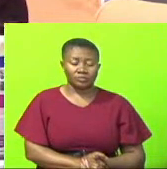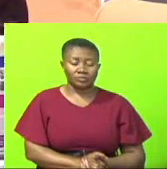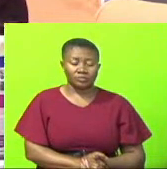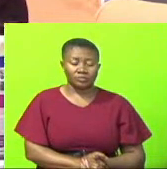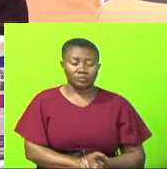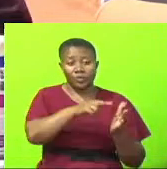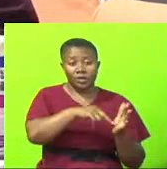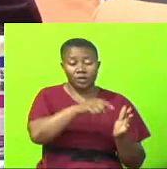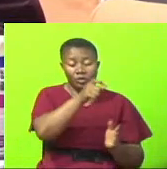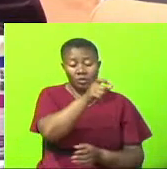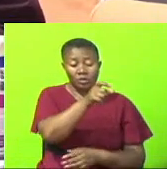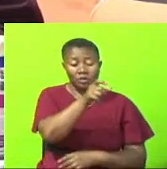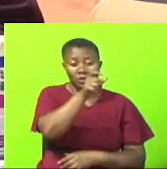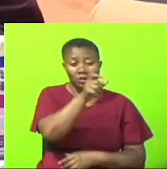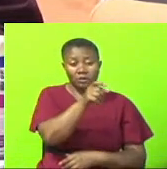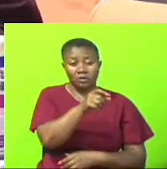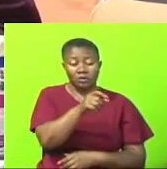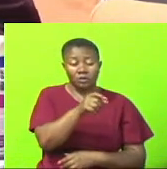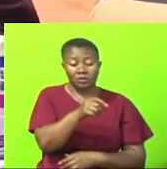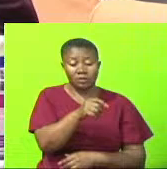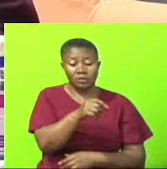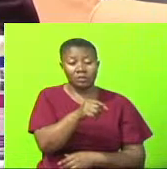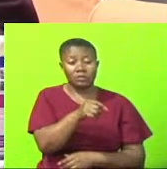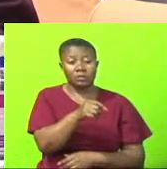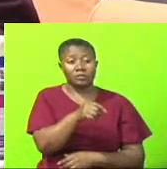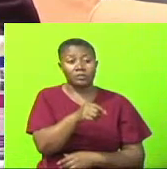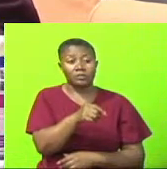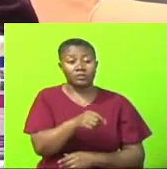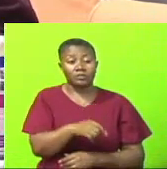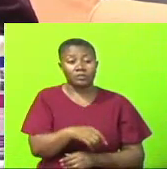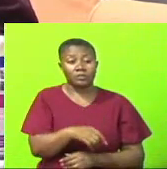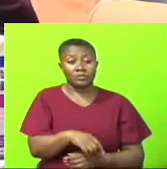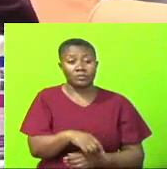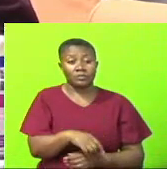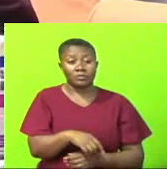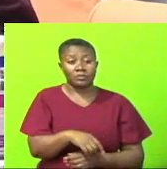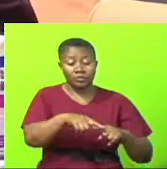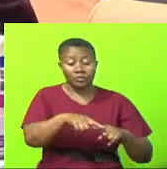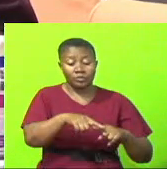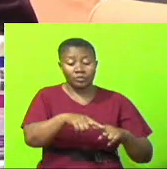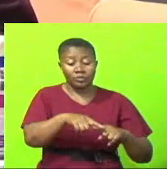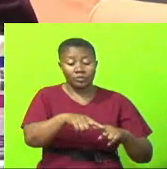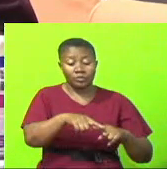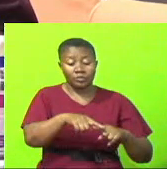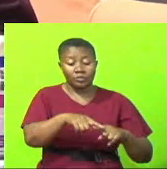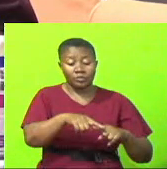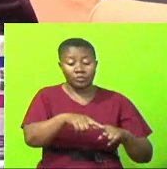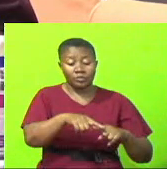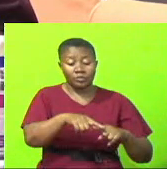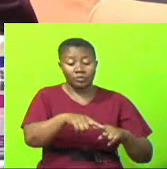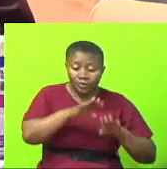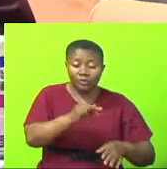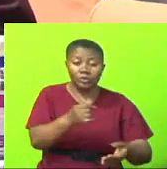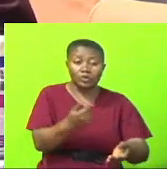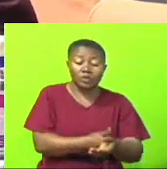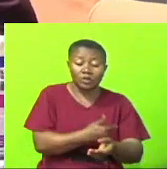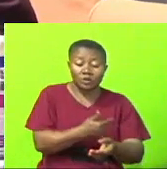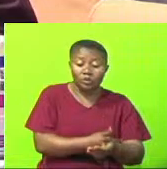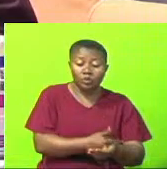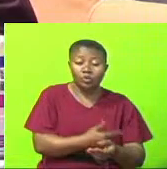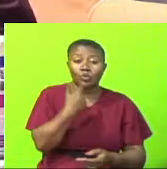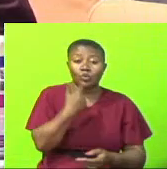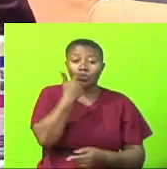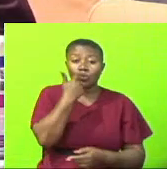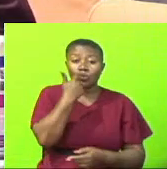colleagues. The sovereignty of Ghana resides in the people of Ghana, in whose name and for